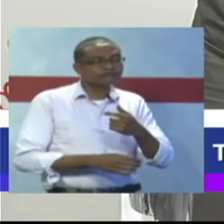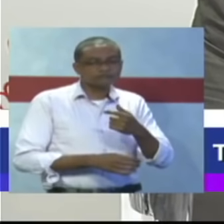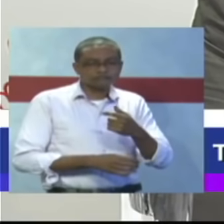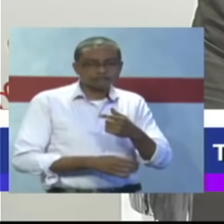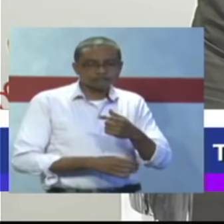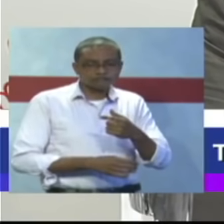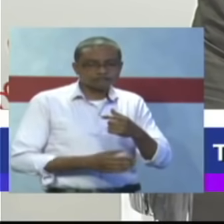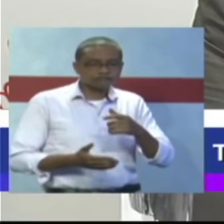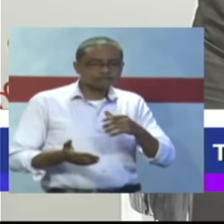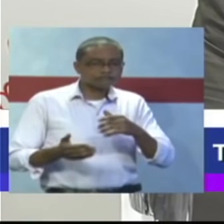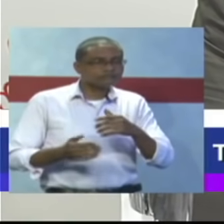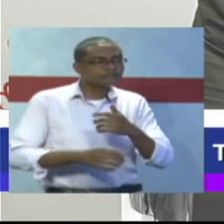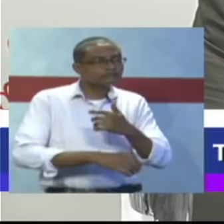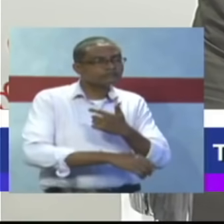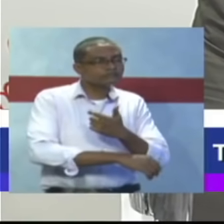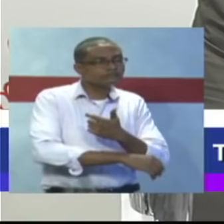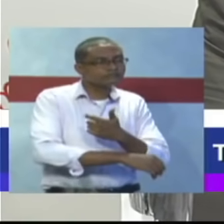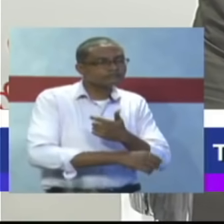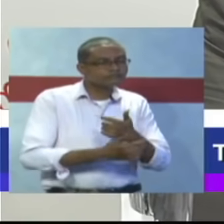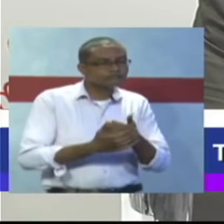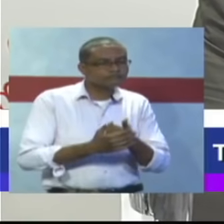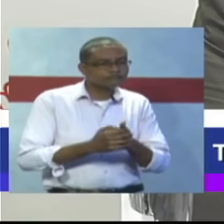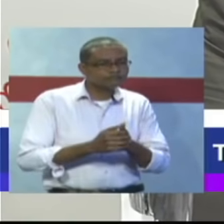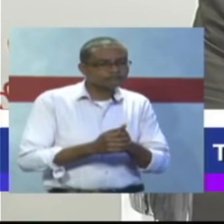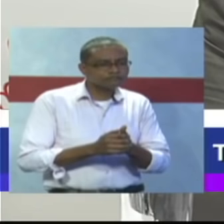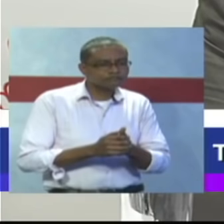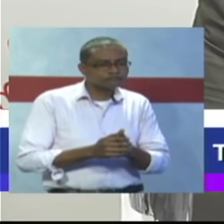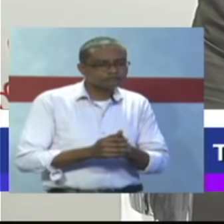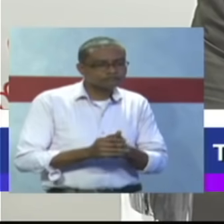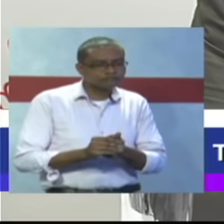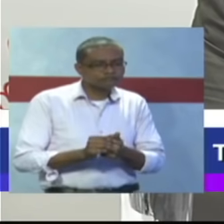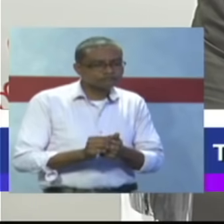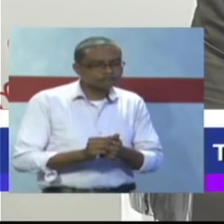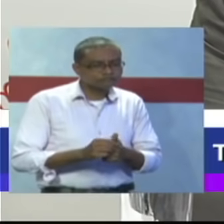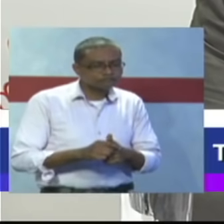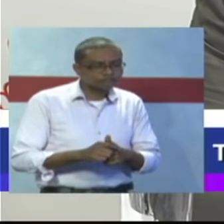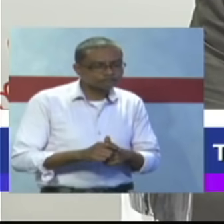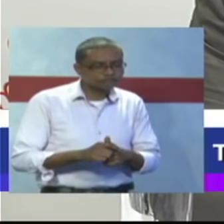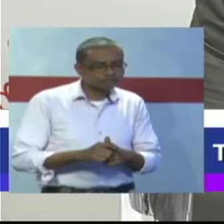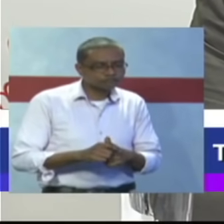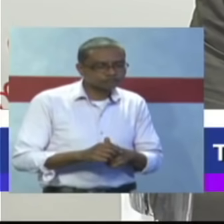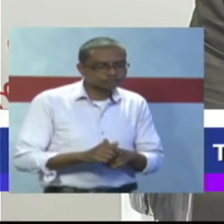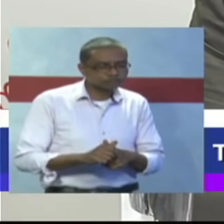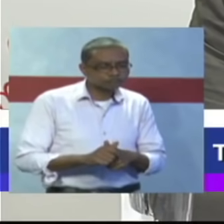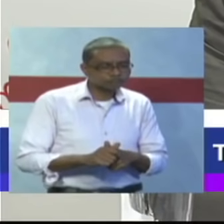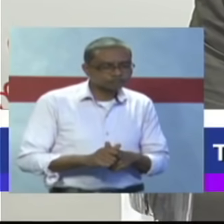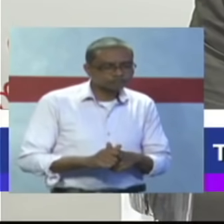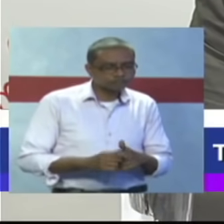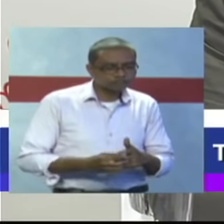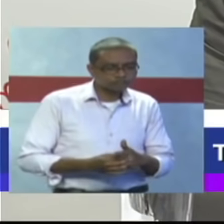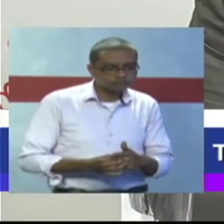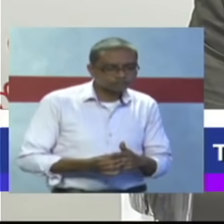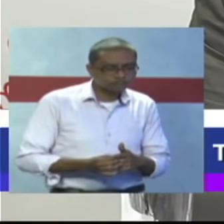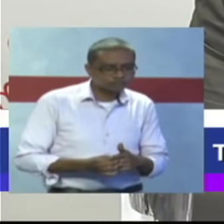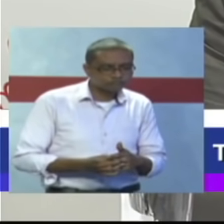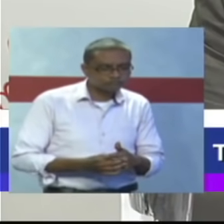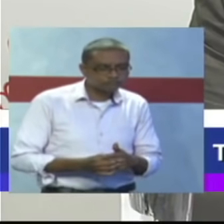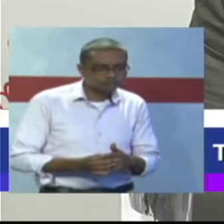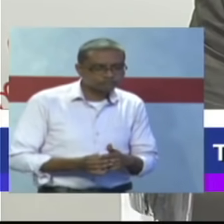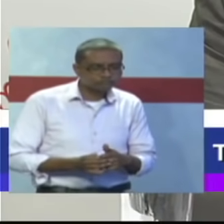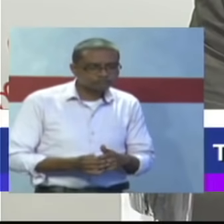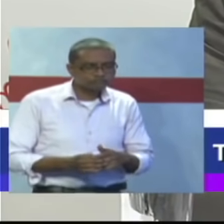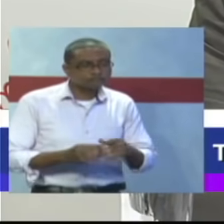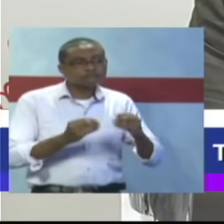the individuals who have passed on since the vaccine numbers and proportions have been rising, have been, in the vast